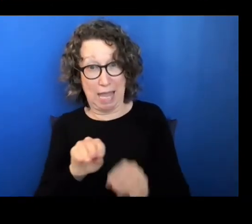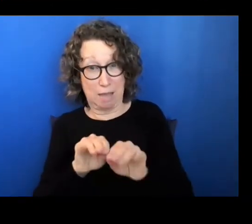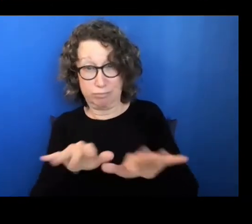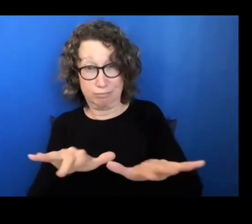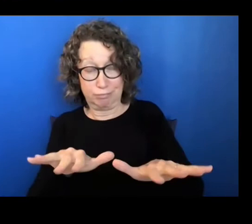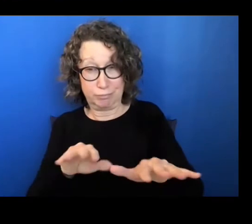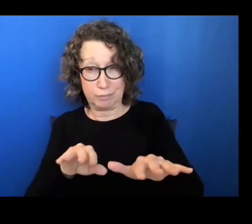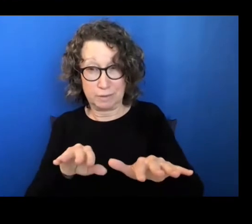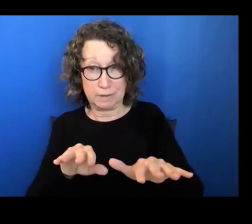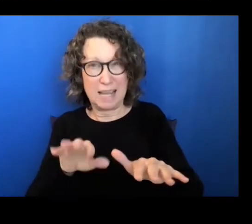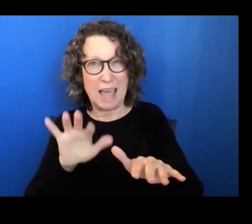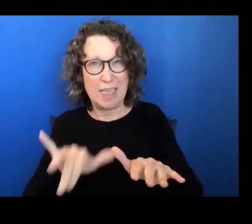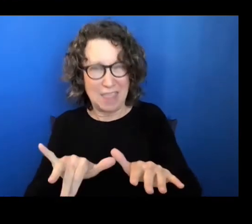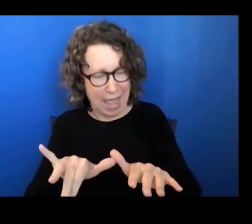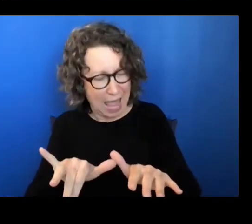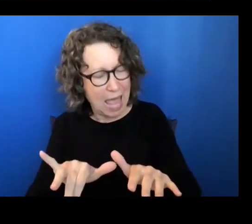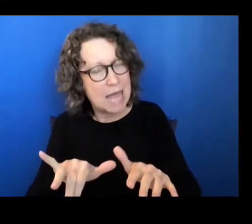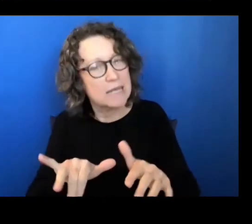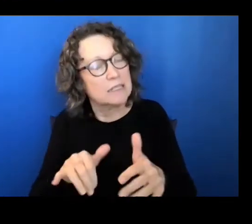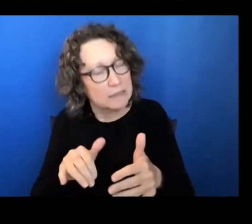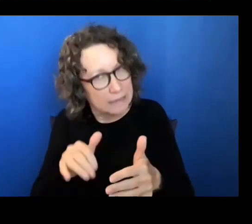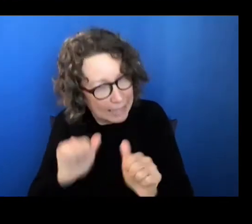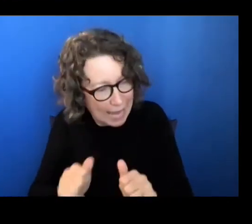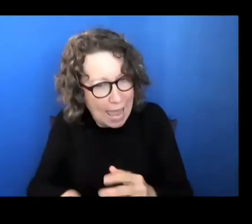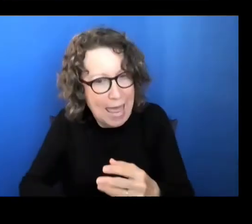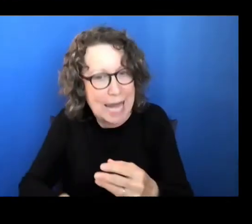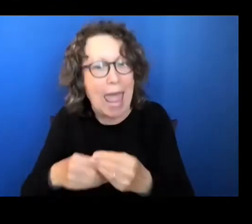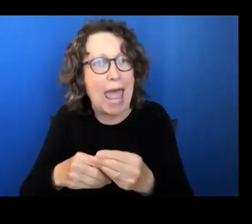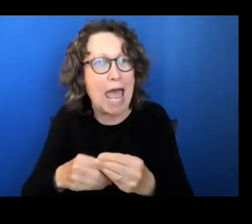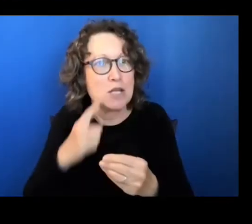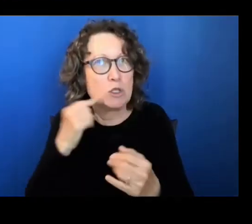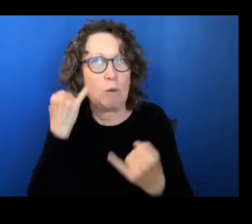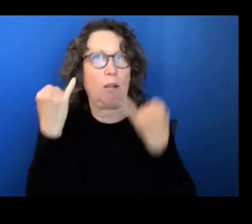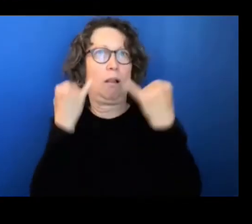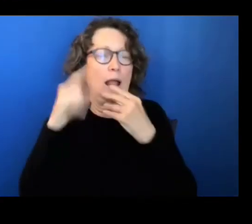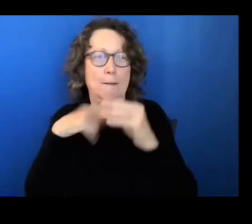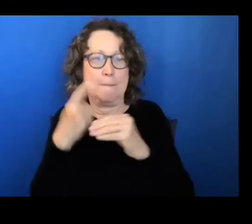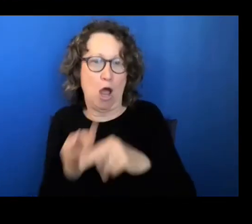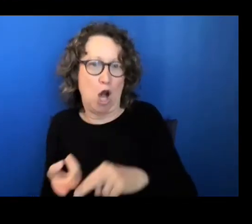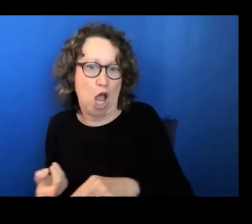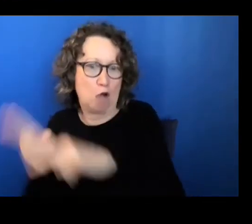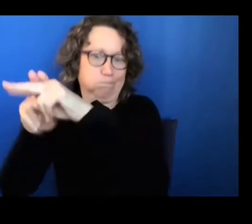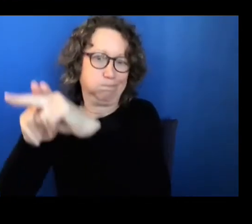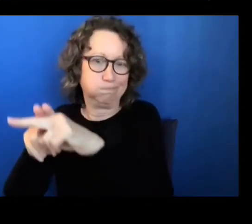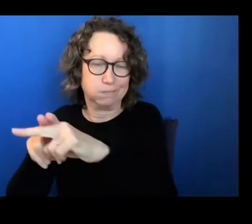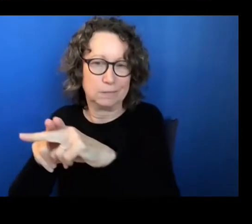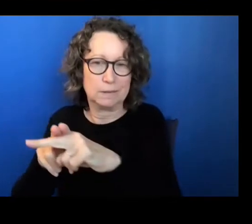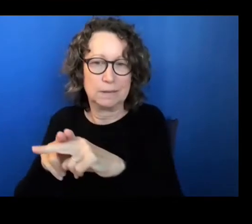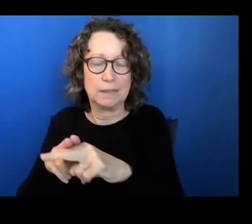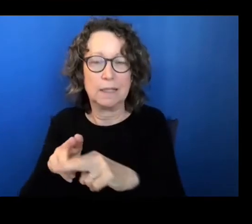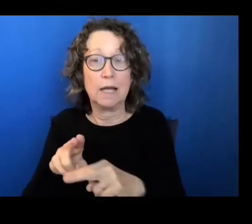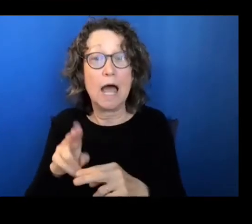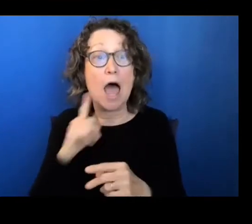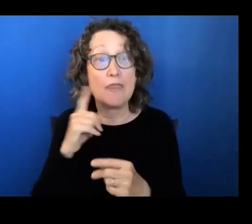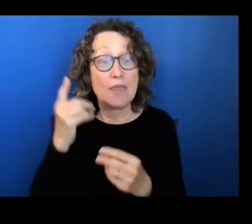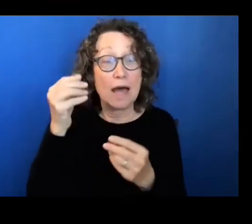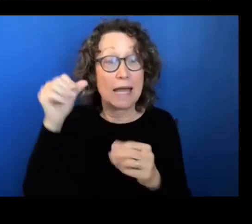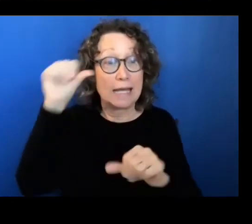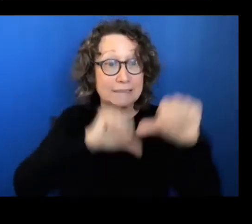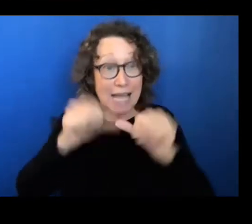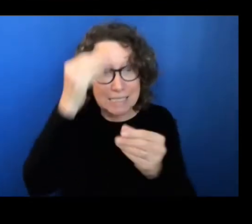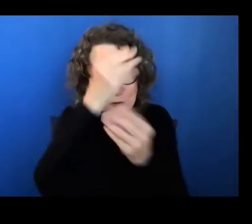into the potential for a surge. Now, be advised that the vaccine is incredibly effective against